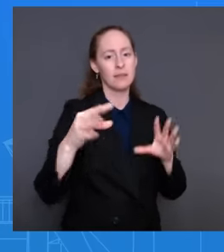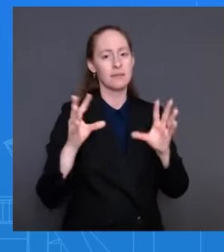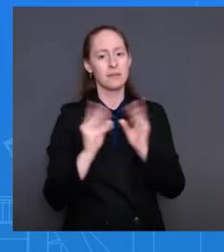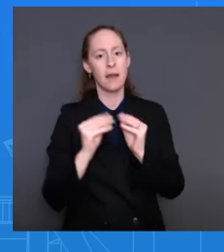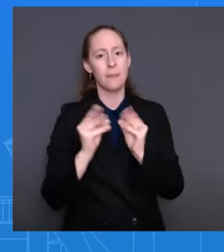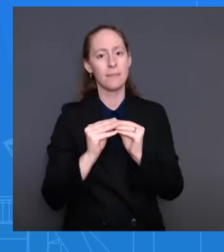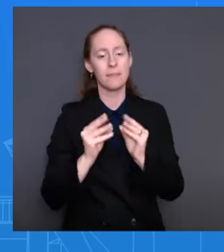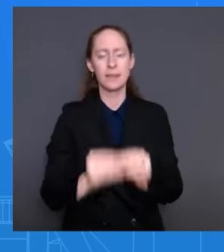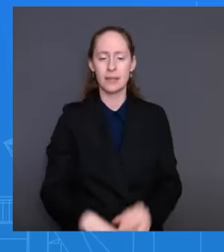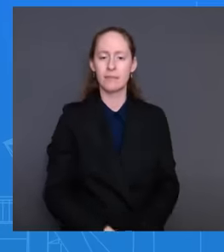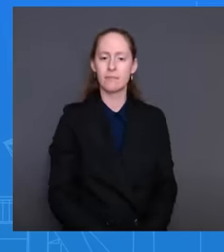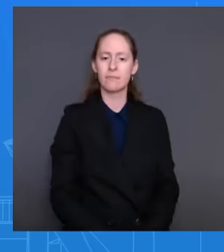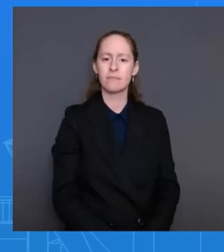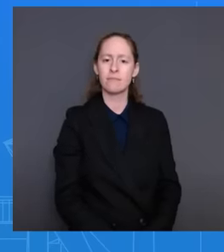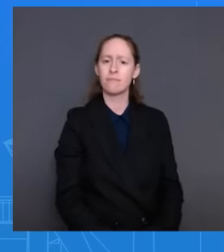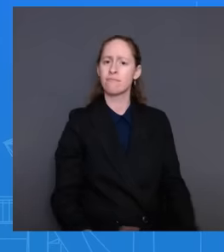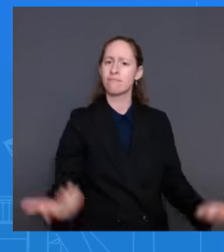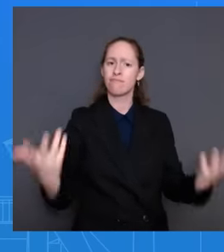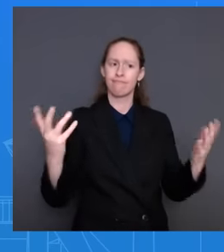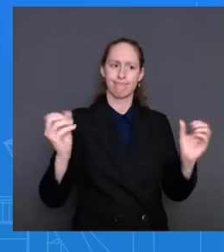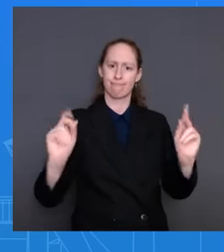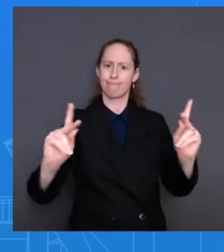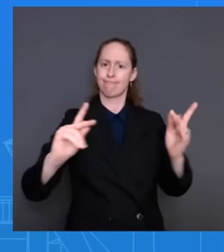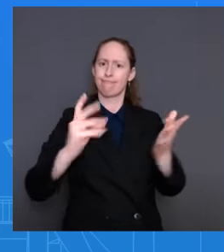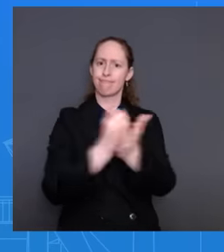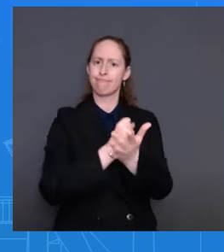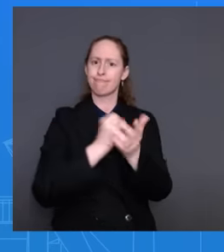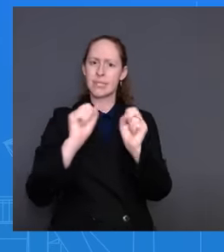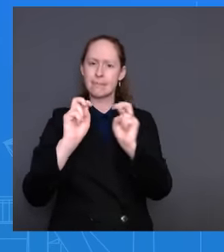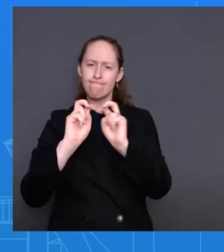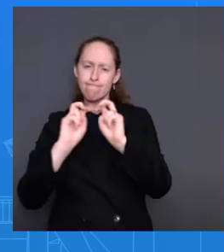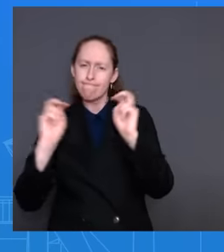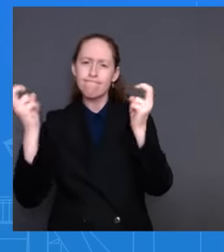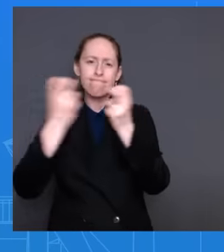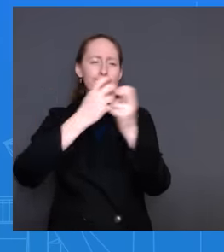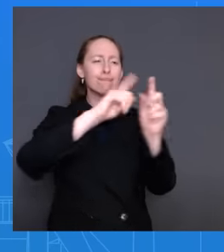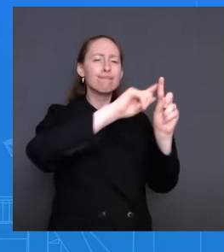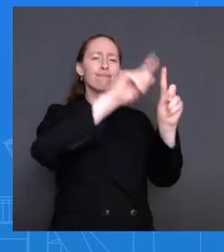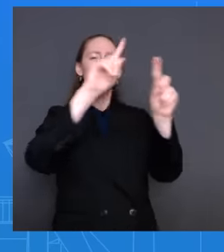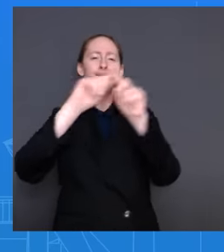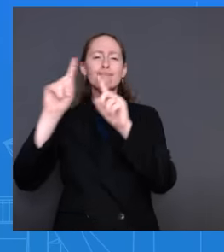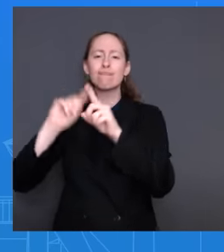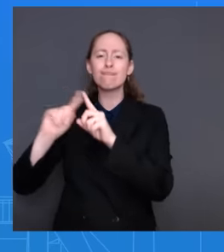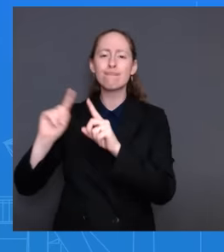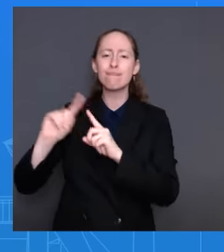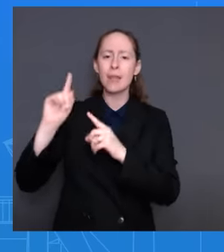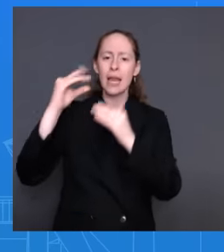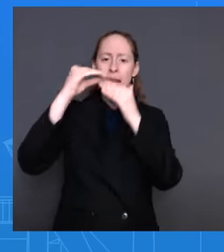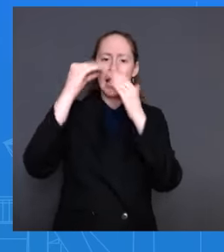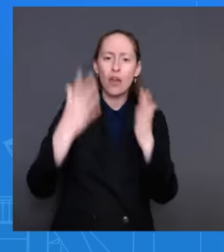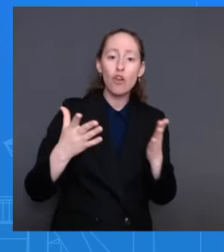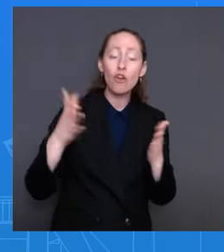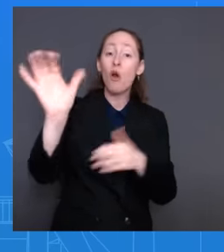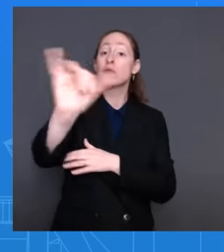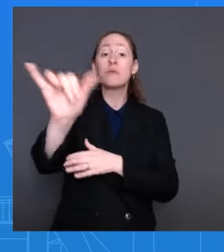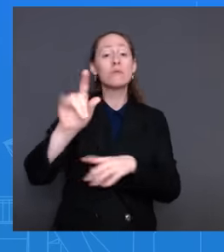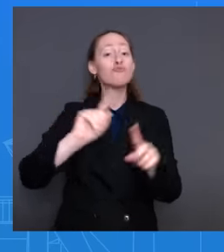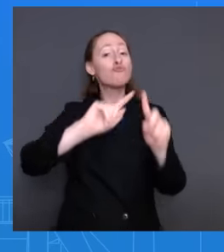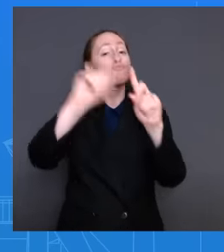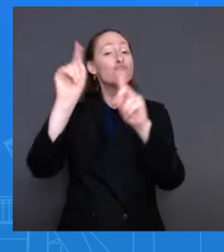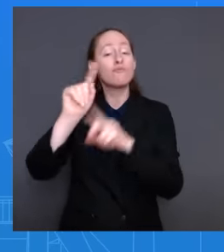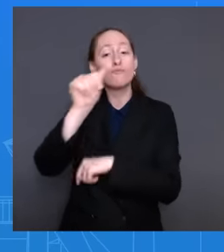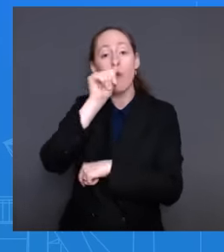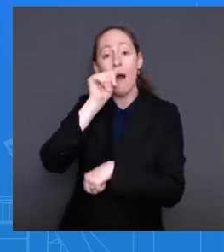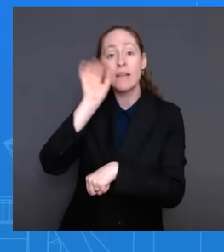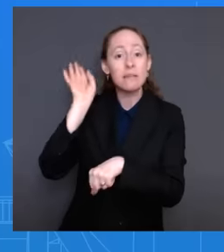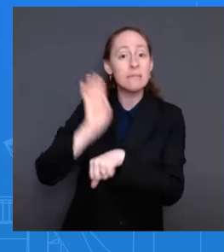leader-to-leader, civil society and private sector engagement to advance our goals and find common ground. He views the summit as an